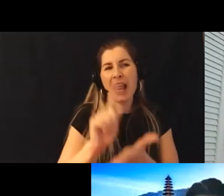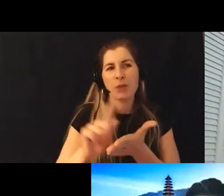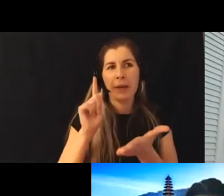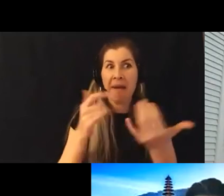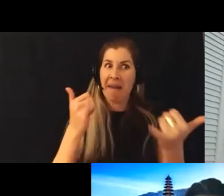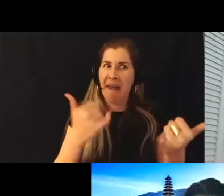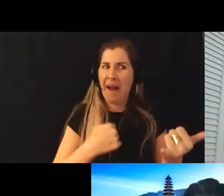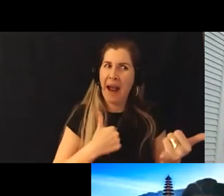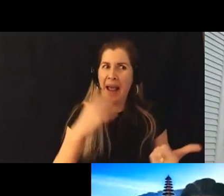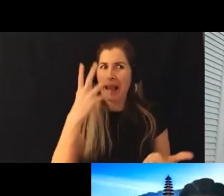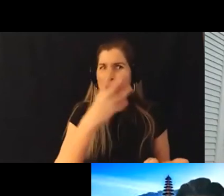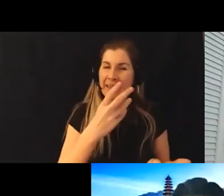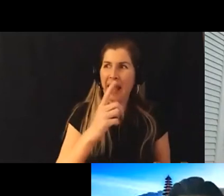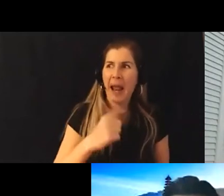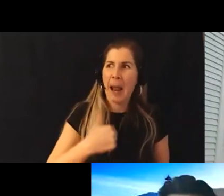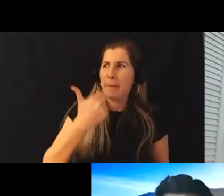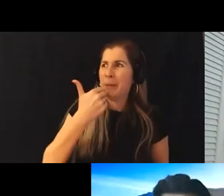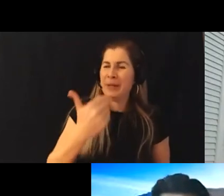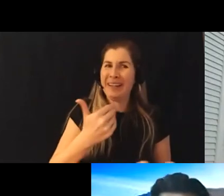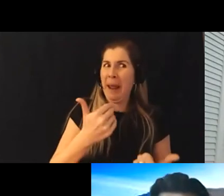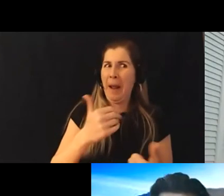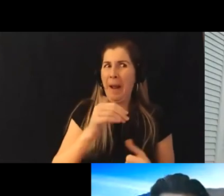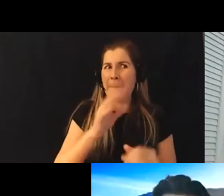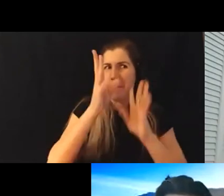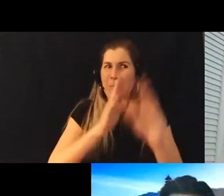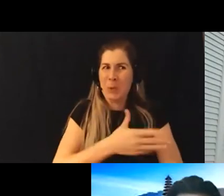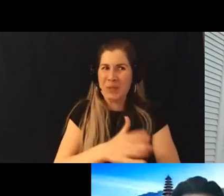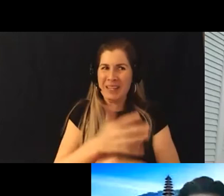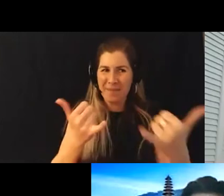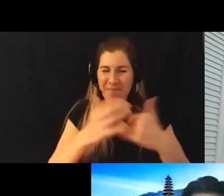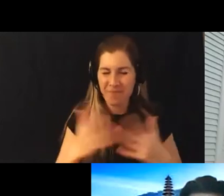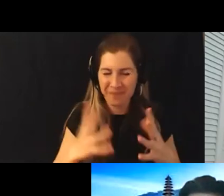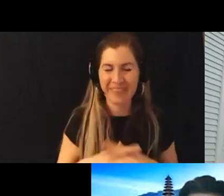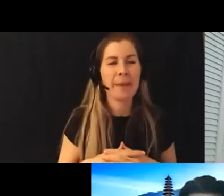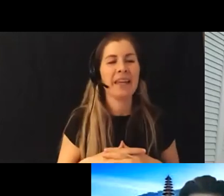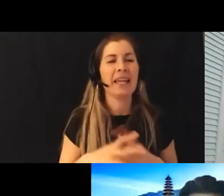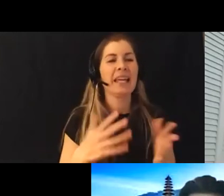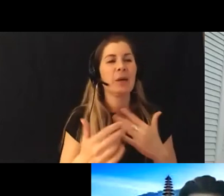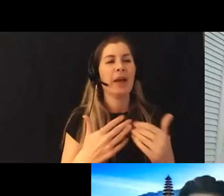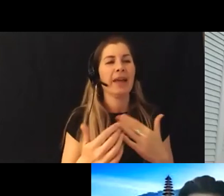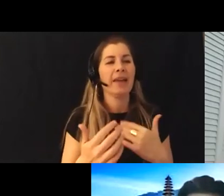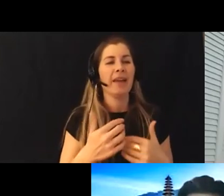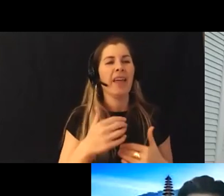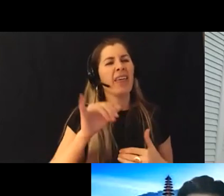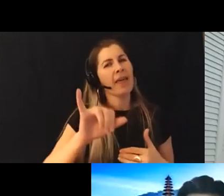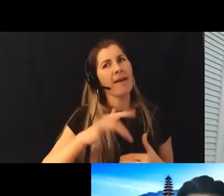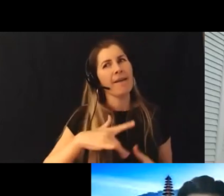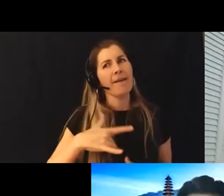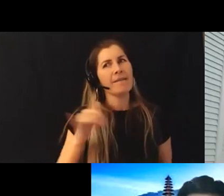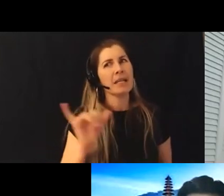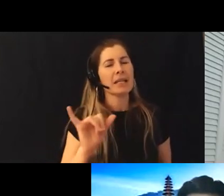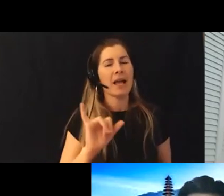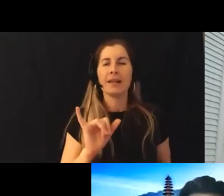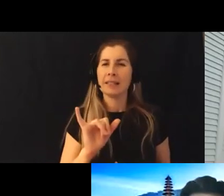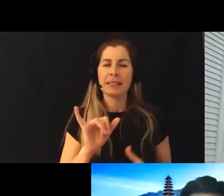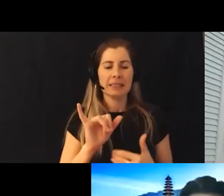composer, I guess. So, you know, I do a lot of things that have to do with creativity and, but for me, it all feels like the same. The things that drive